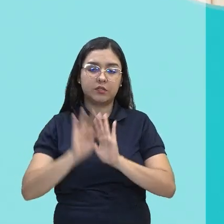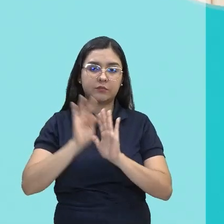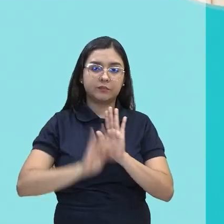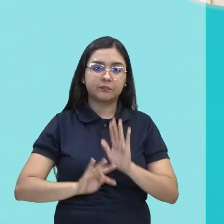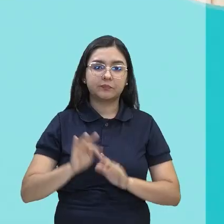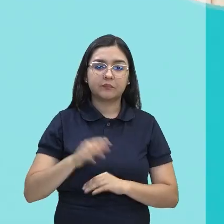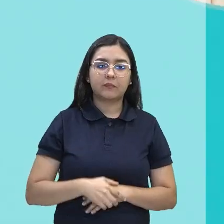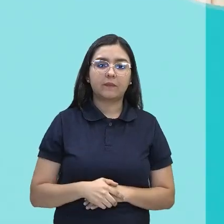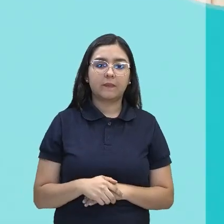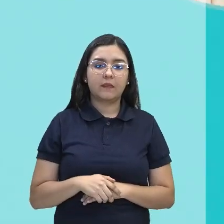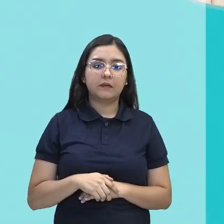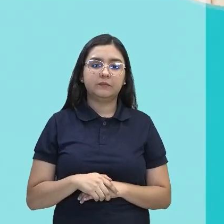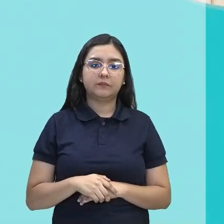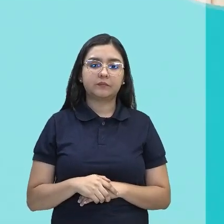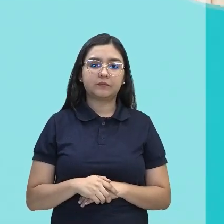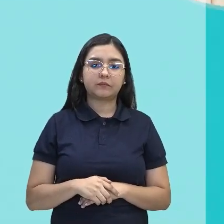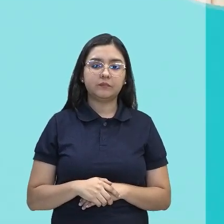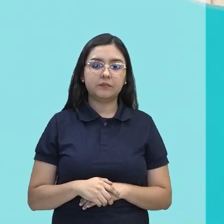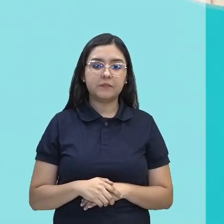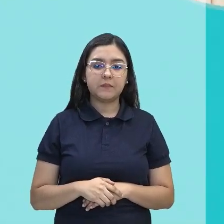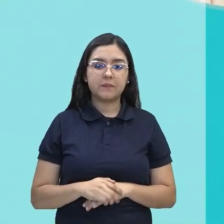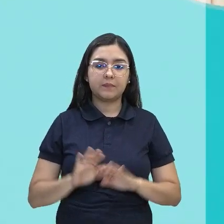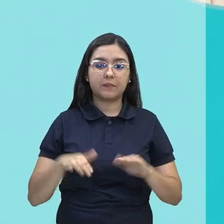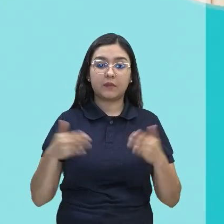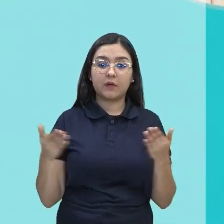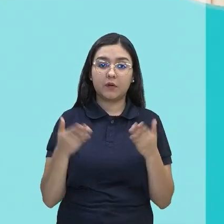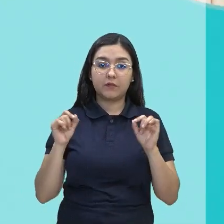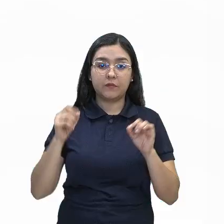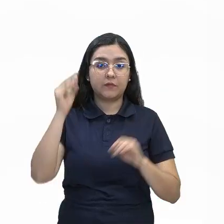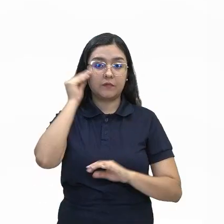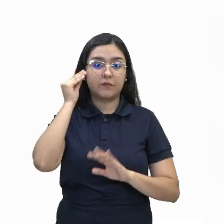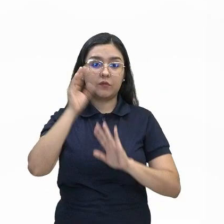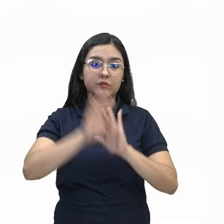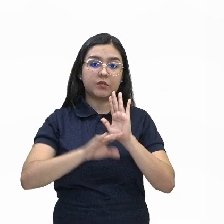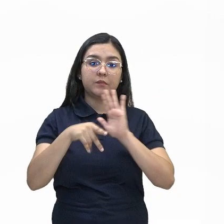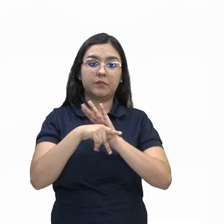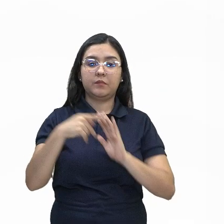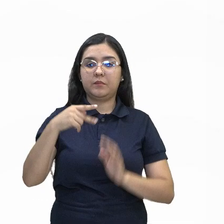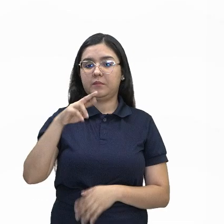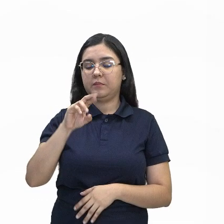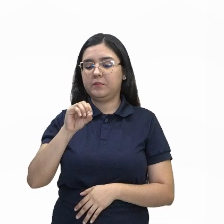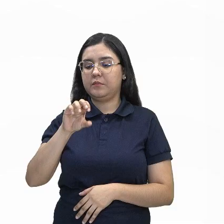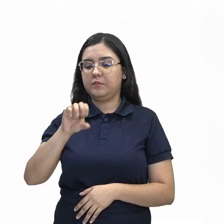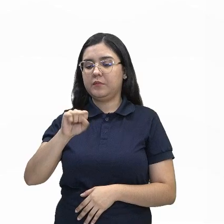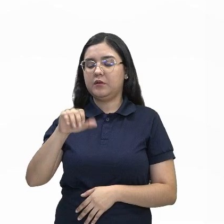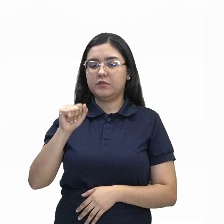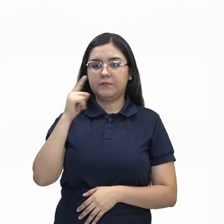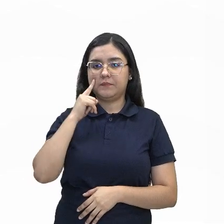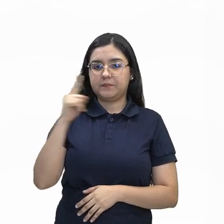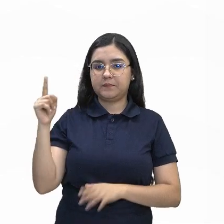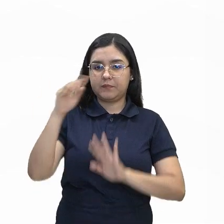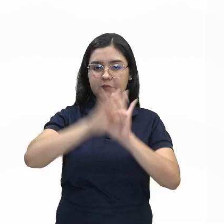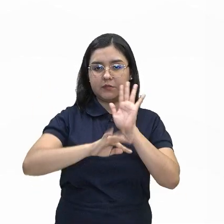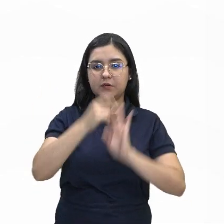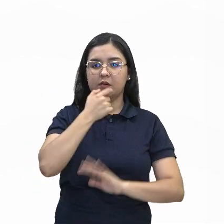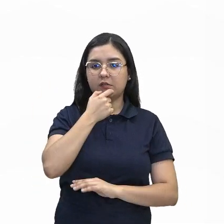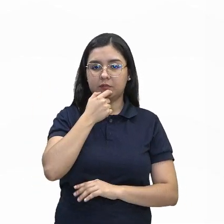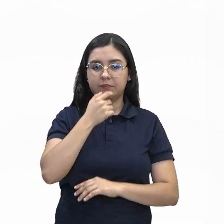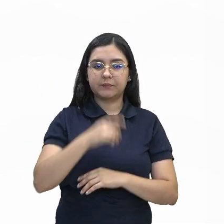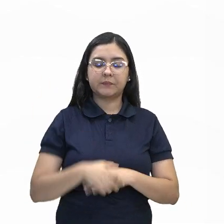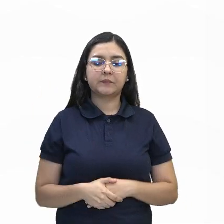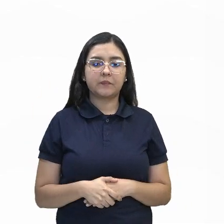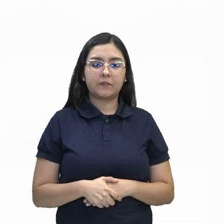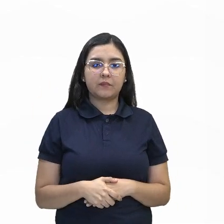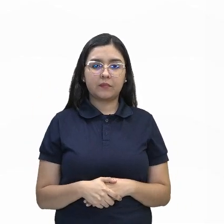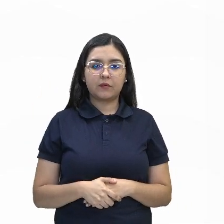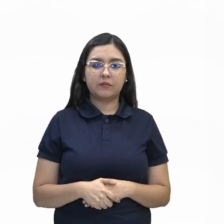padrão do poema. Vamos olhar a definição da prosa agora. Então, prose is a form of written